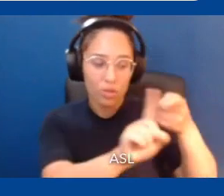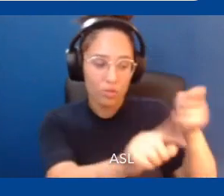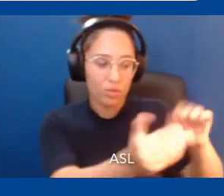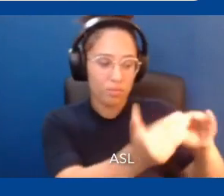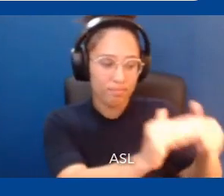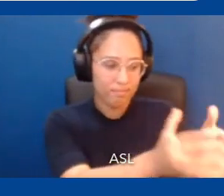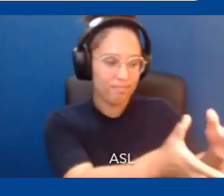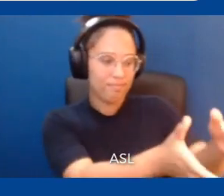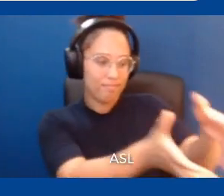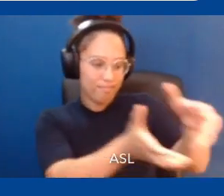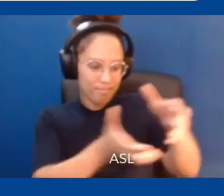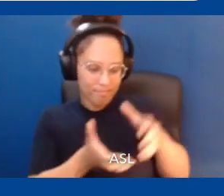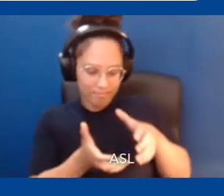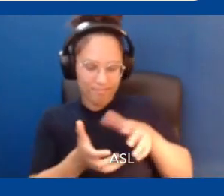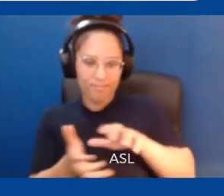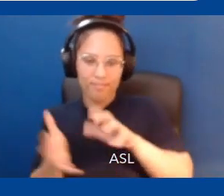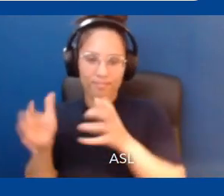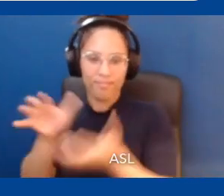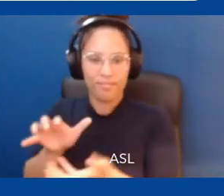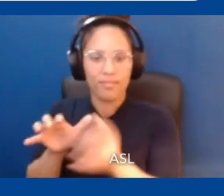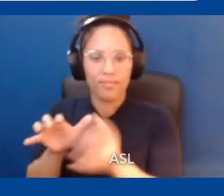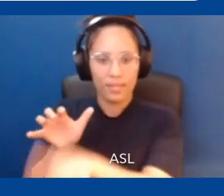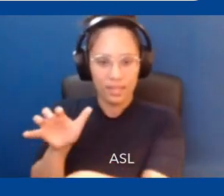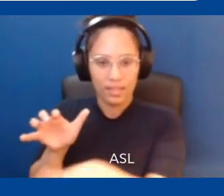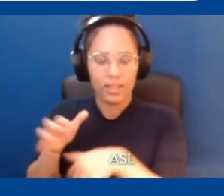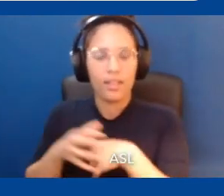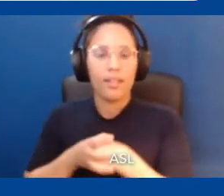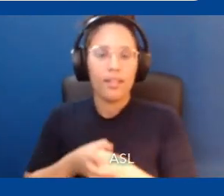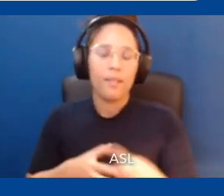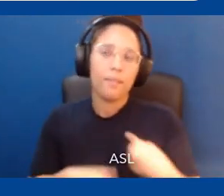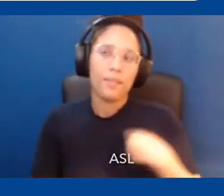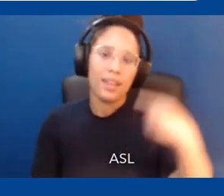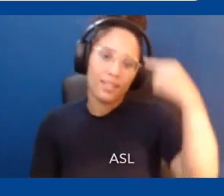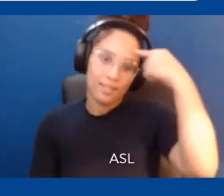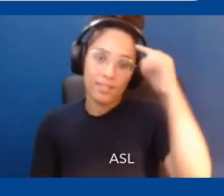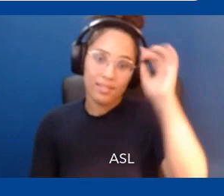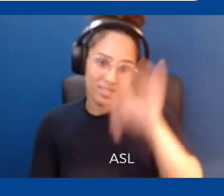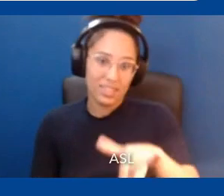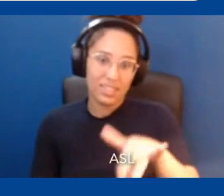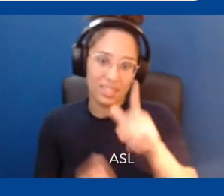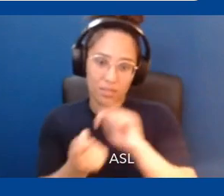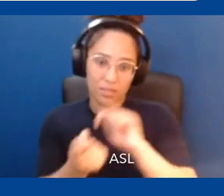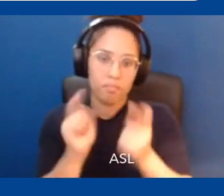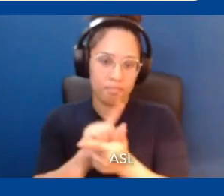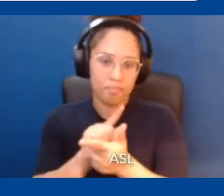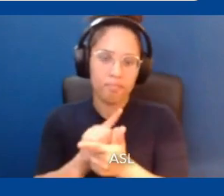So this is something that I think is a priority for for us now.